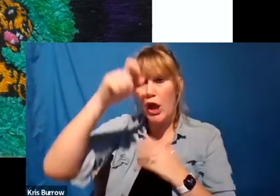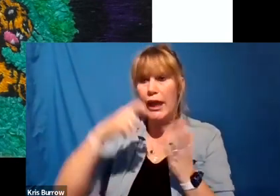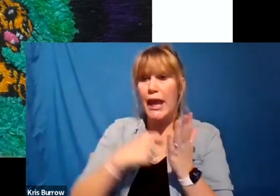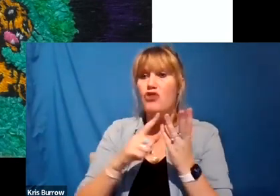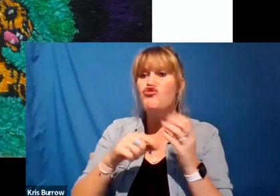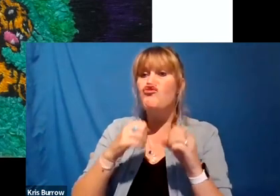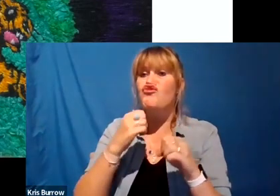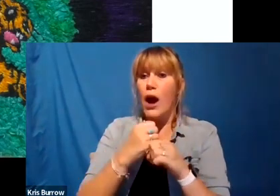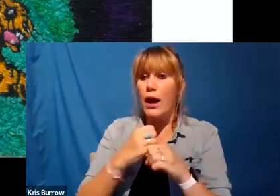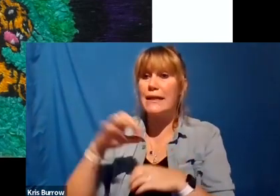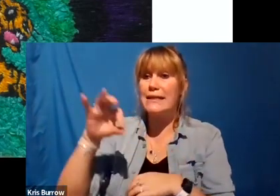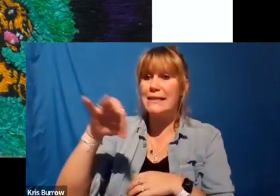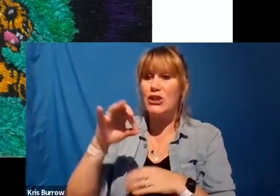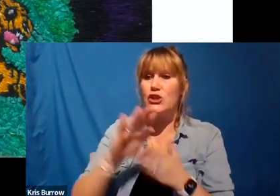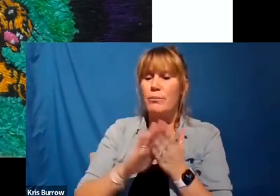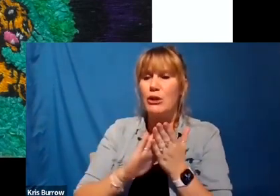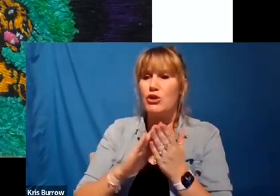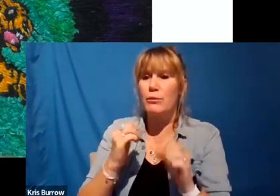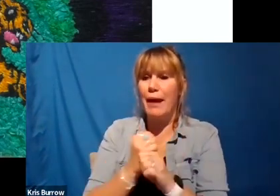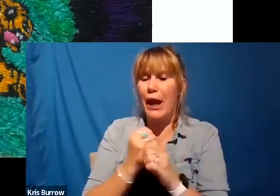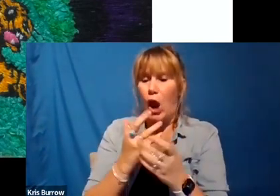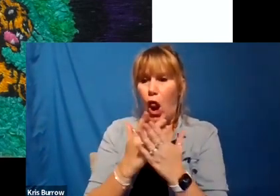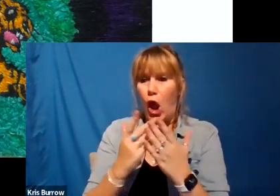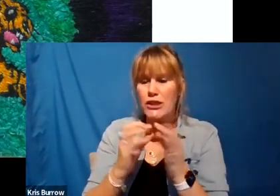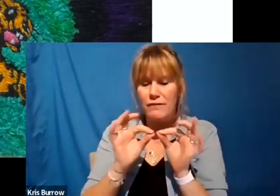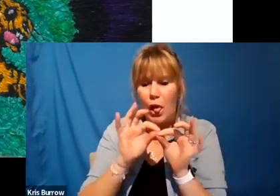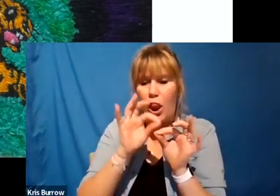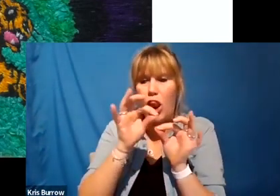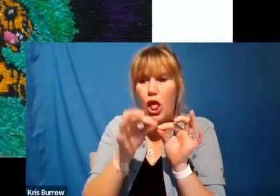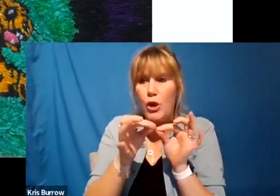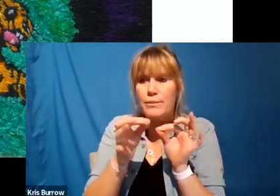little loops and stitch them down, and then you can cut them